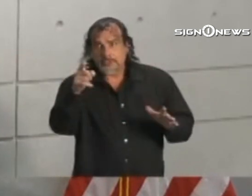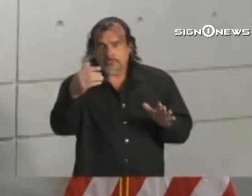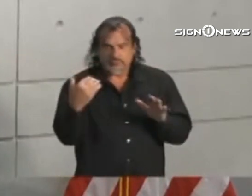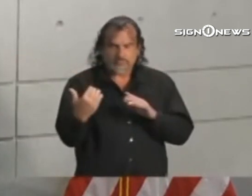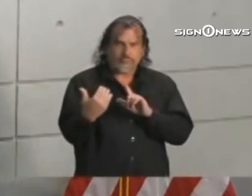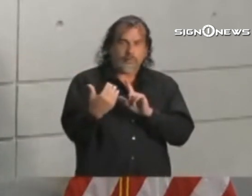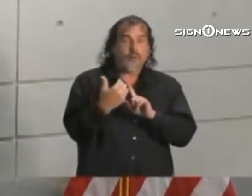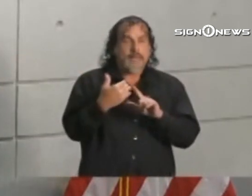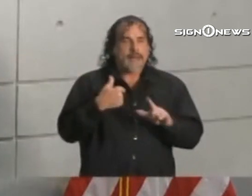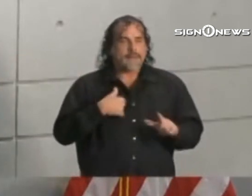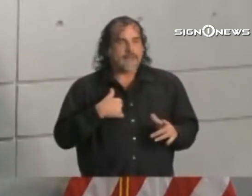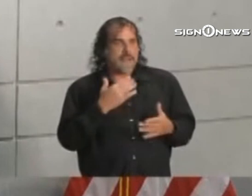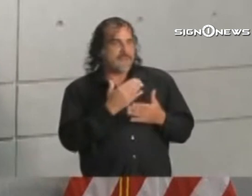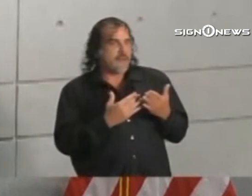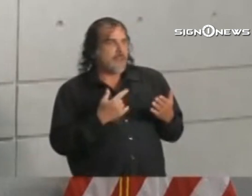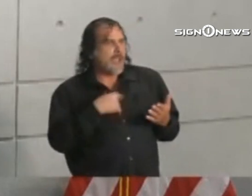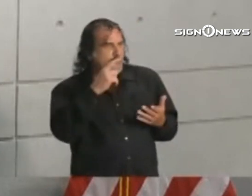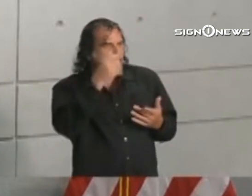mentioned,